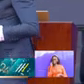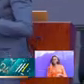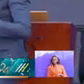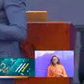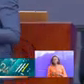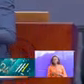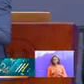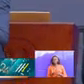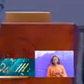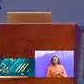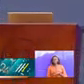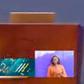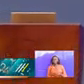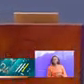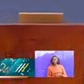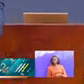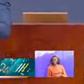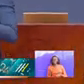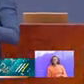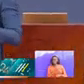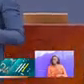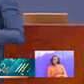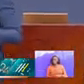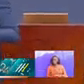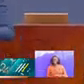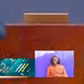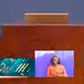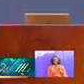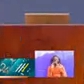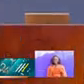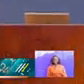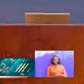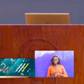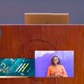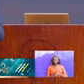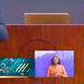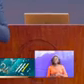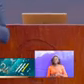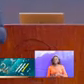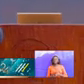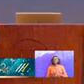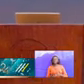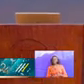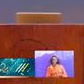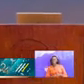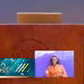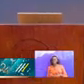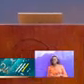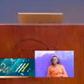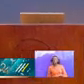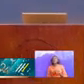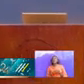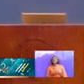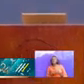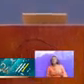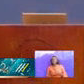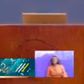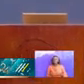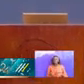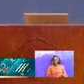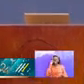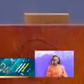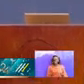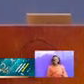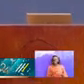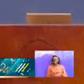ways that one it is the Lord that teaches a man every father seated here if they preach